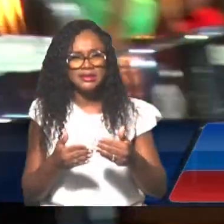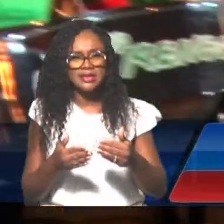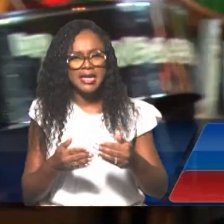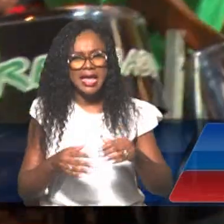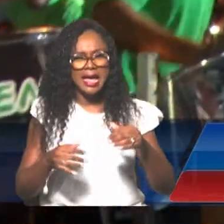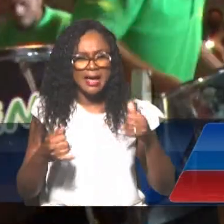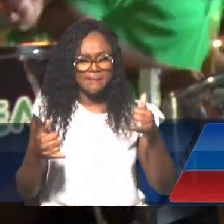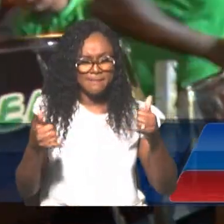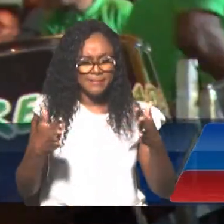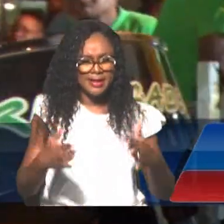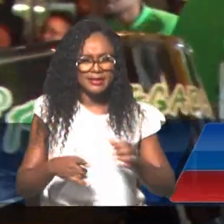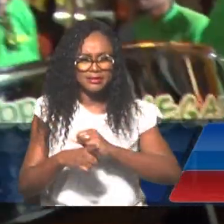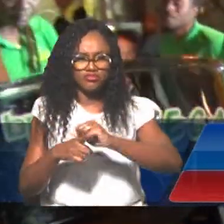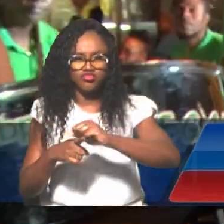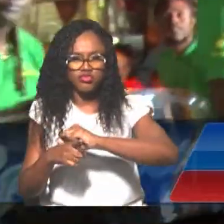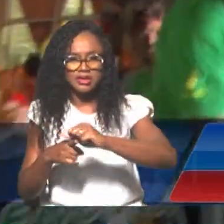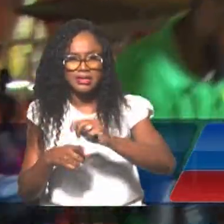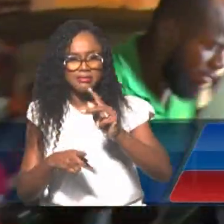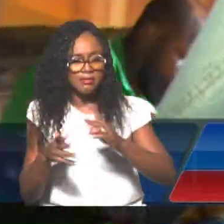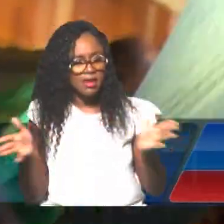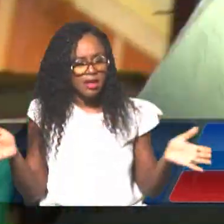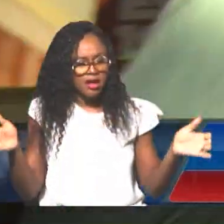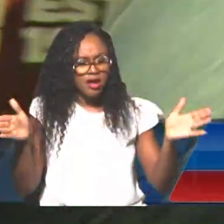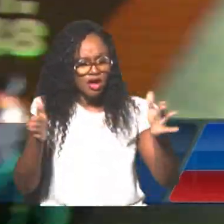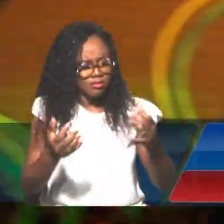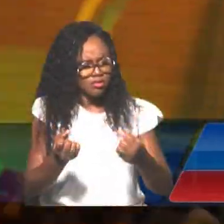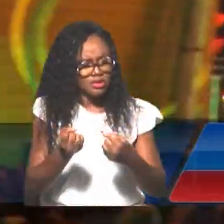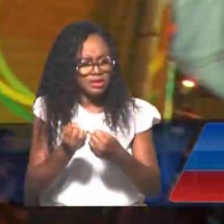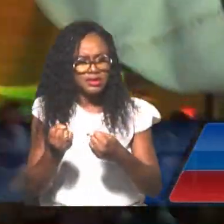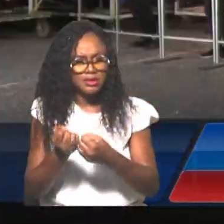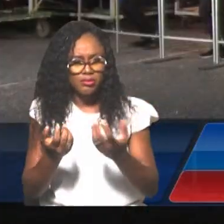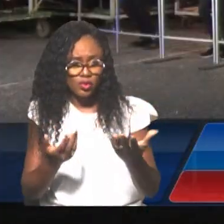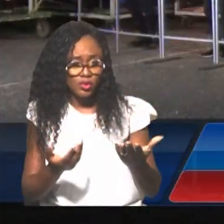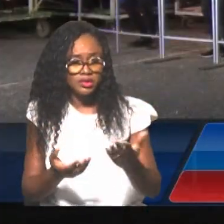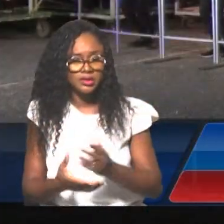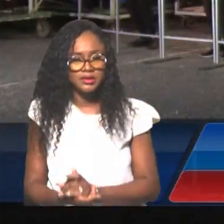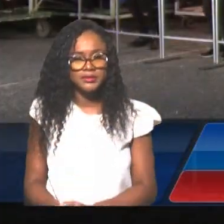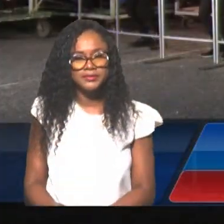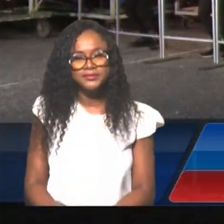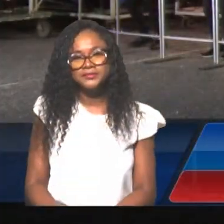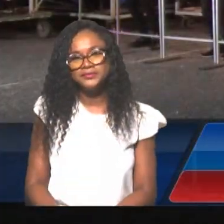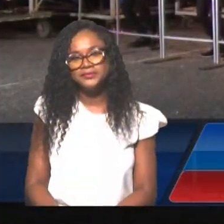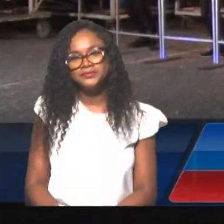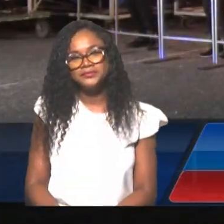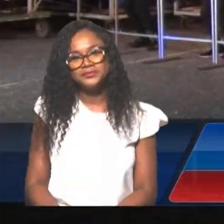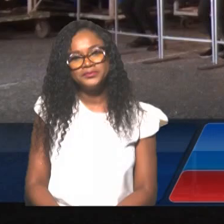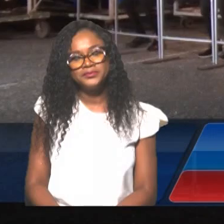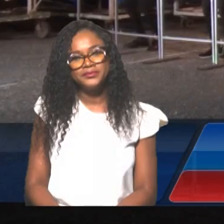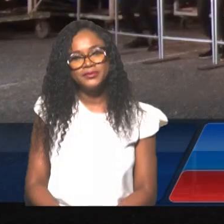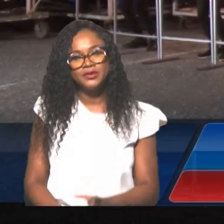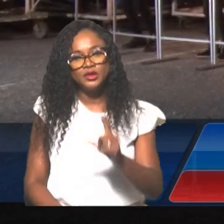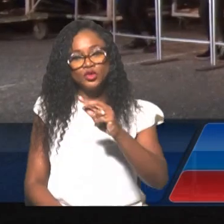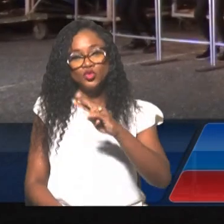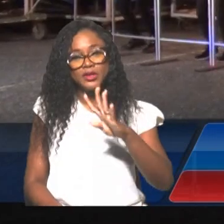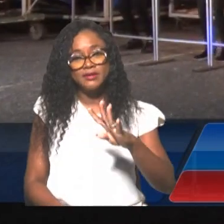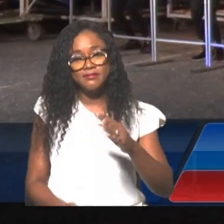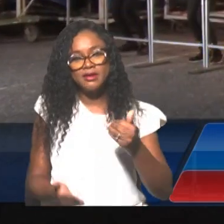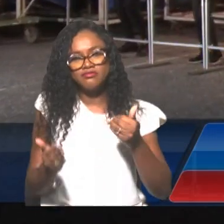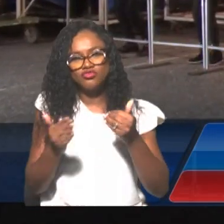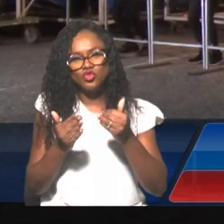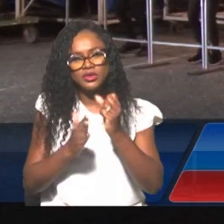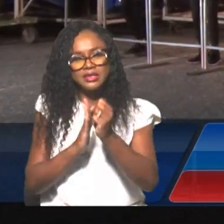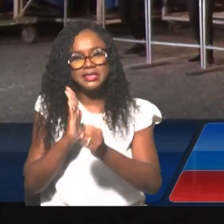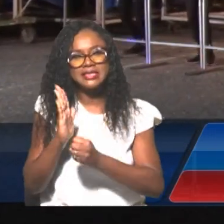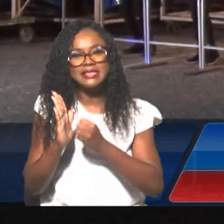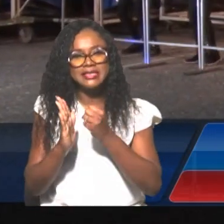practicing and they're communities that come out to support, you see them earning $1 as well. As Panorama Season 2025 approaches, the